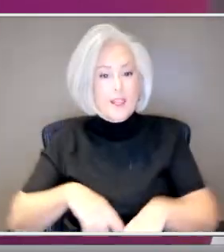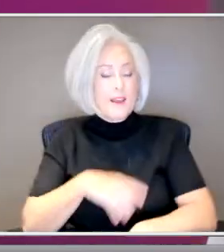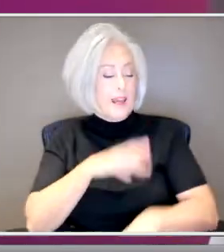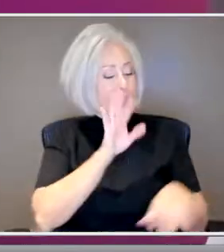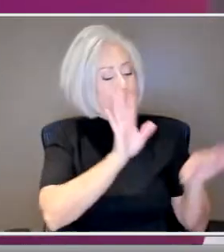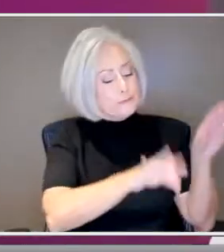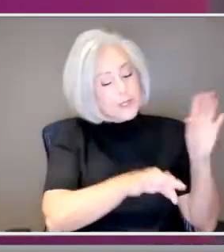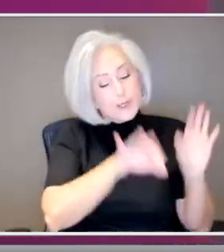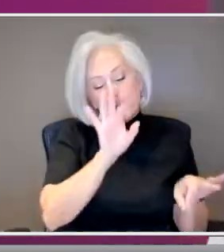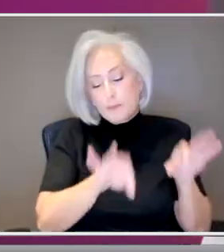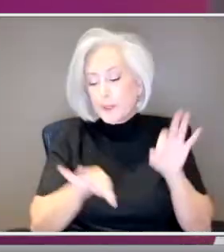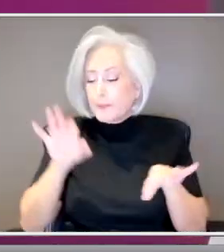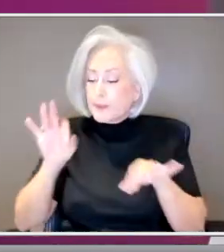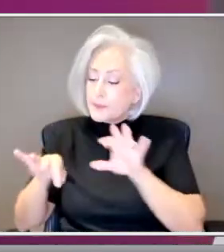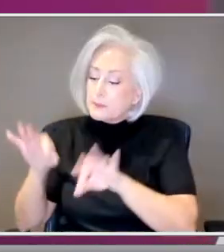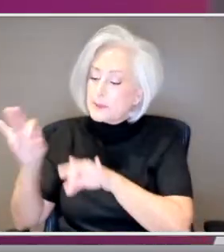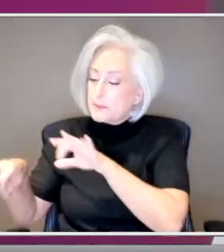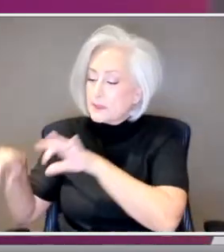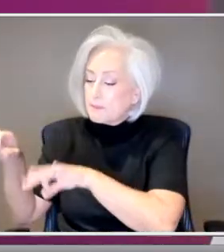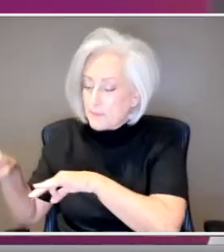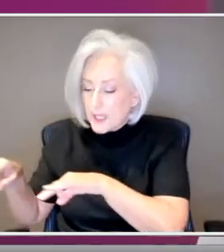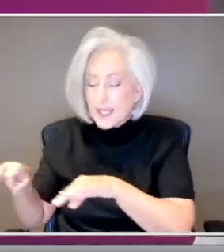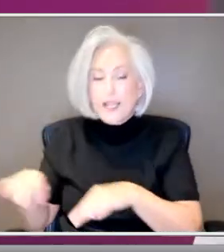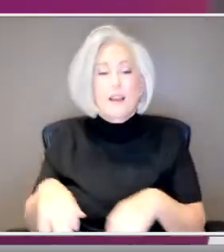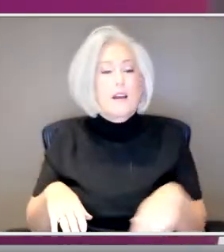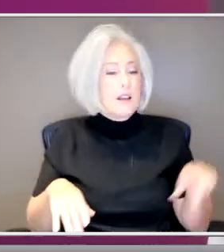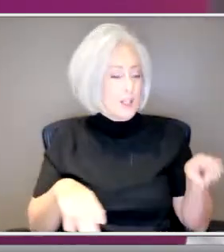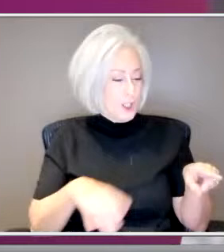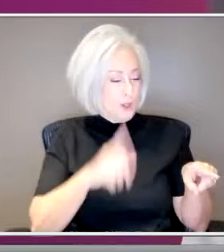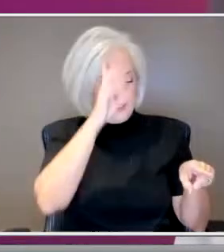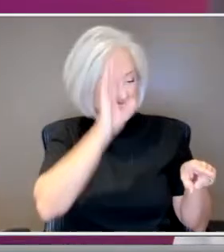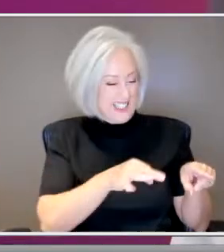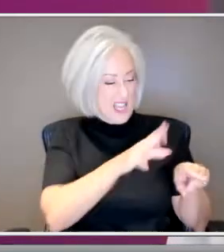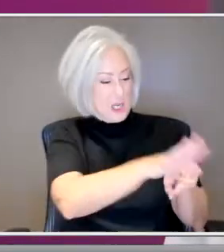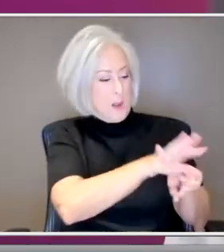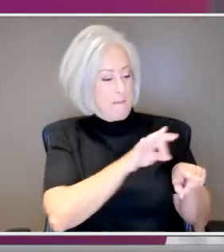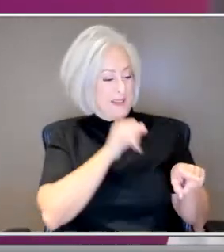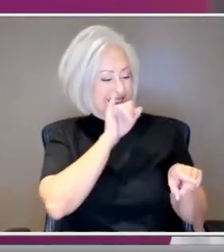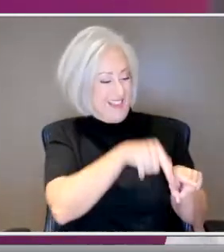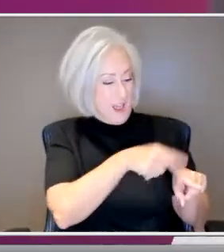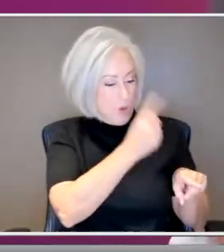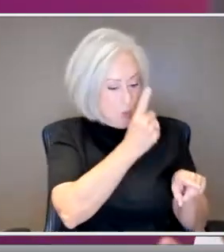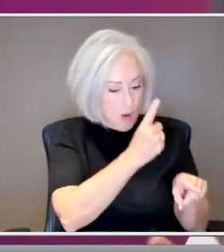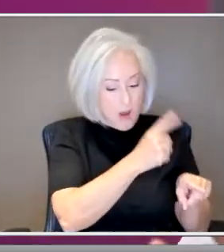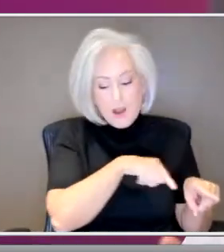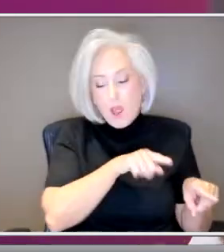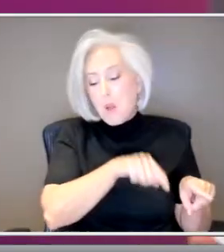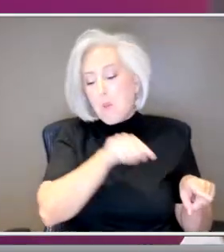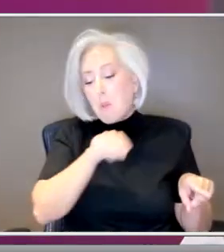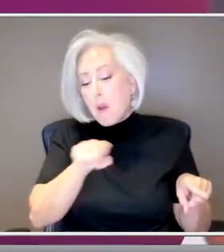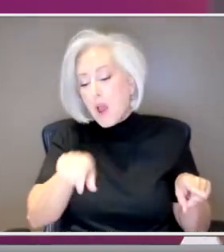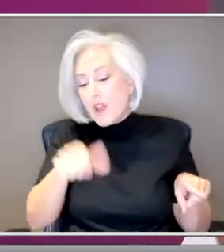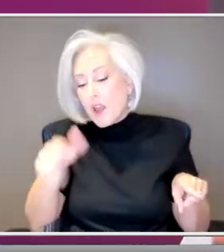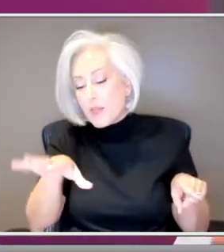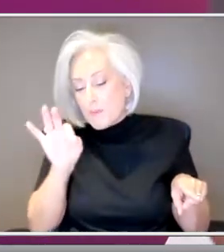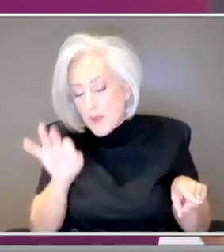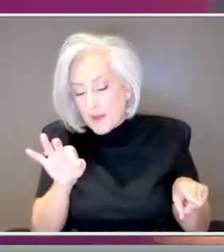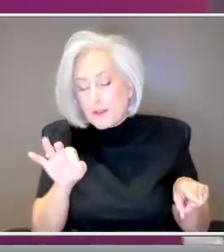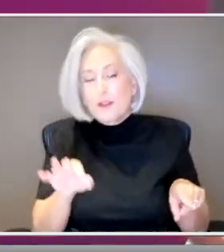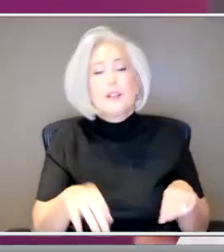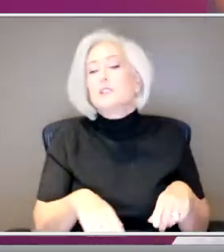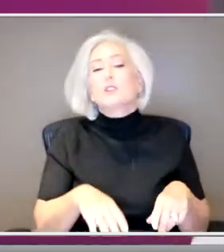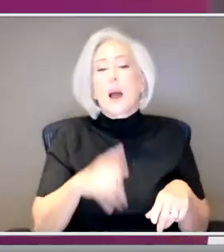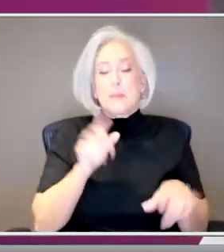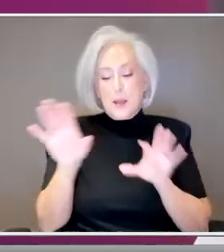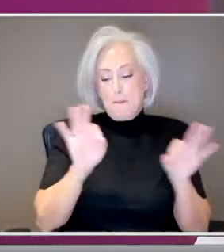there's mashed potatoes. I'm just gonna take the mashed potatoes and I'm gonna take another side dish, but I'm not gonna take the main feature, because